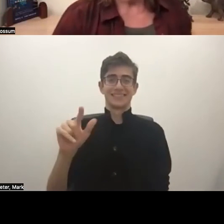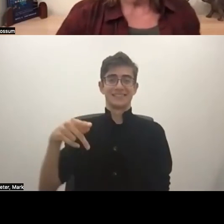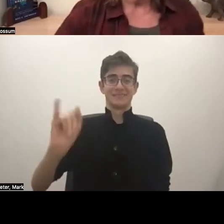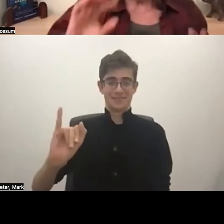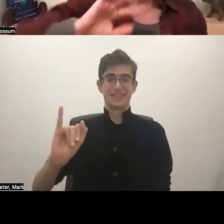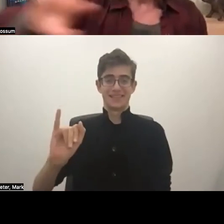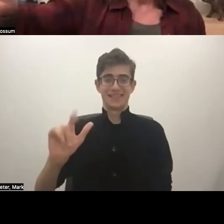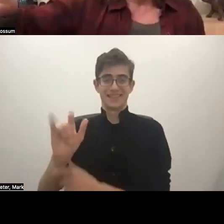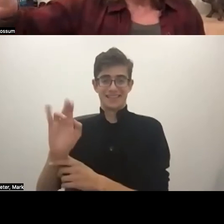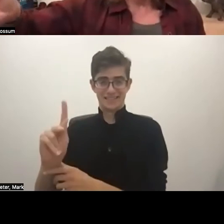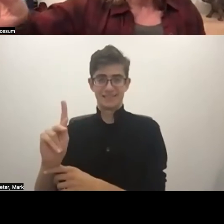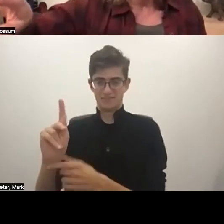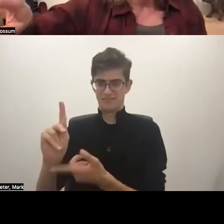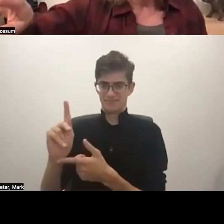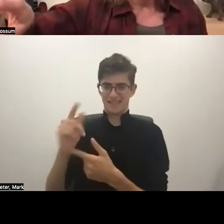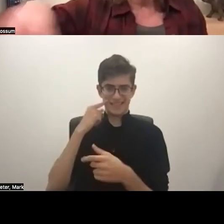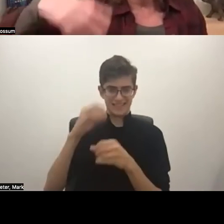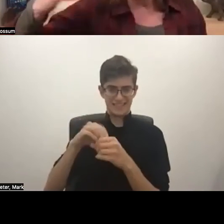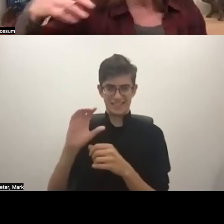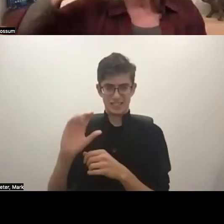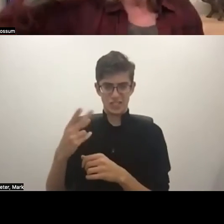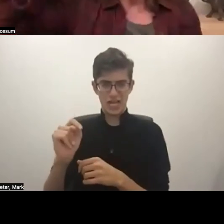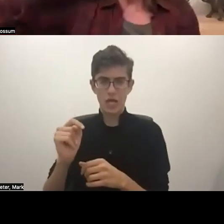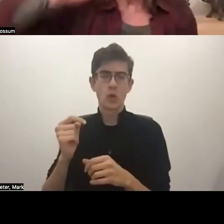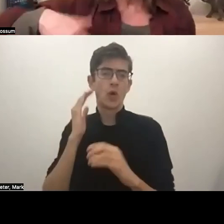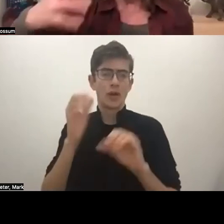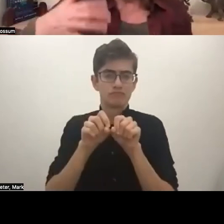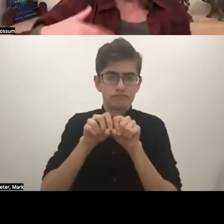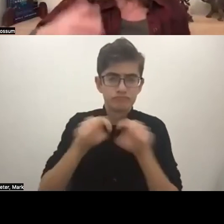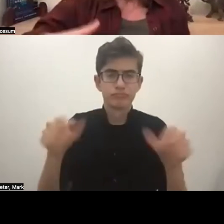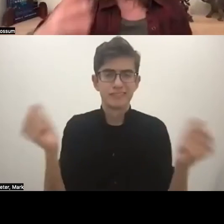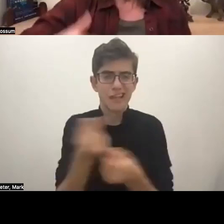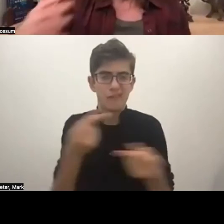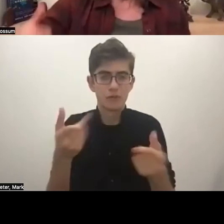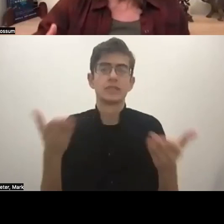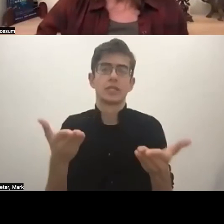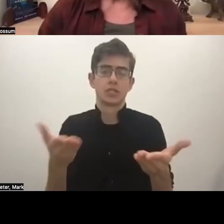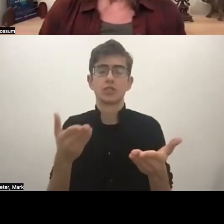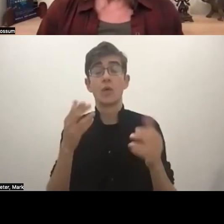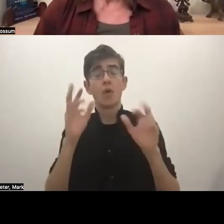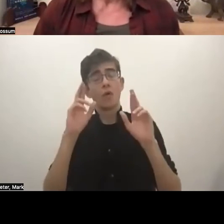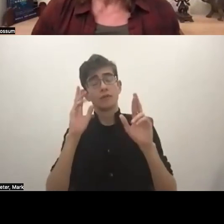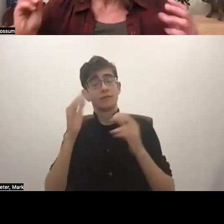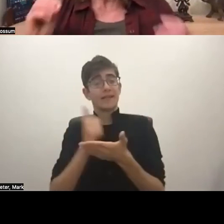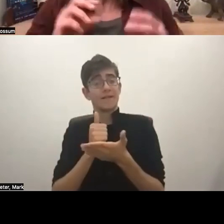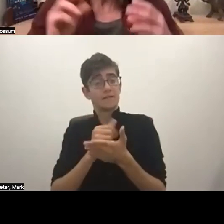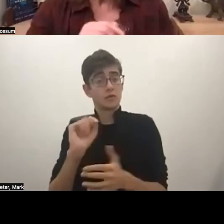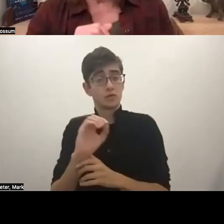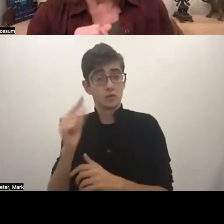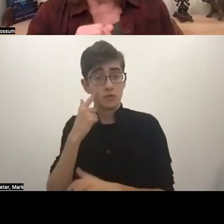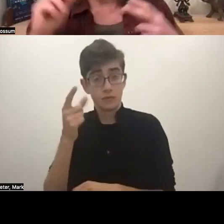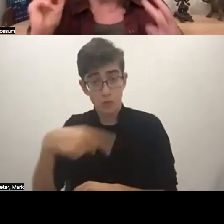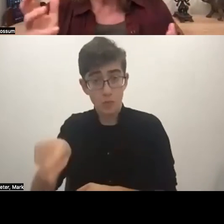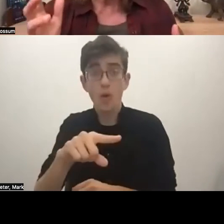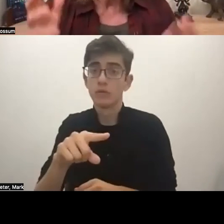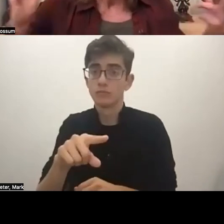Anthony just mentioned, that I believe everybody's going to be getting. So that will hopefully be a helpful tool for you to use. And there are two things